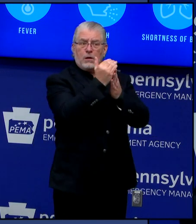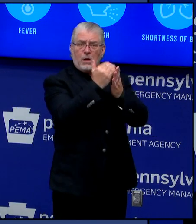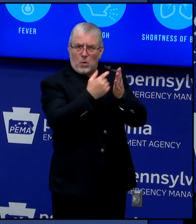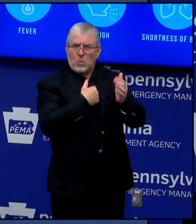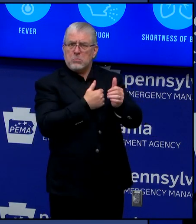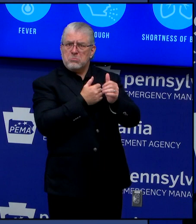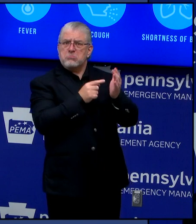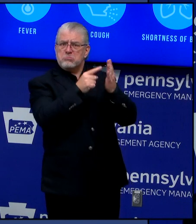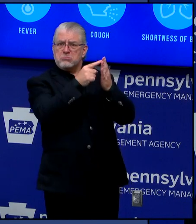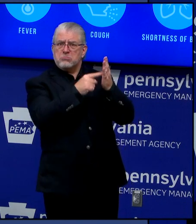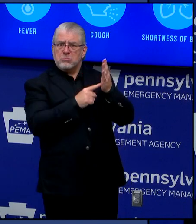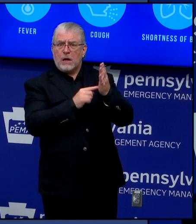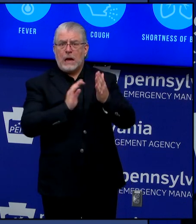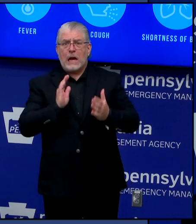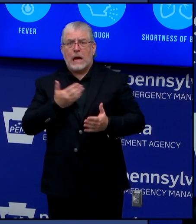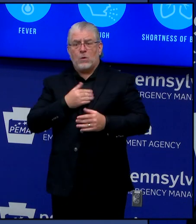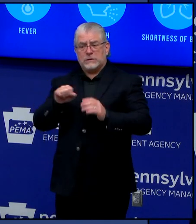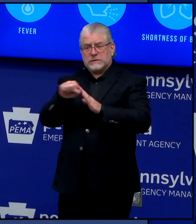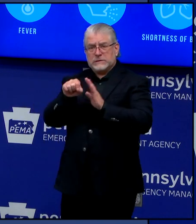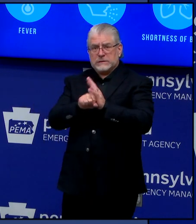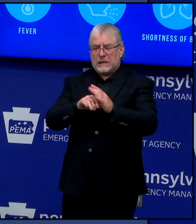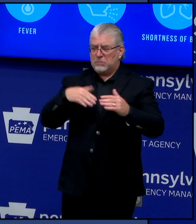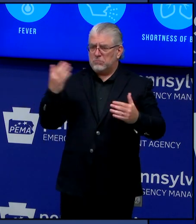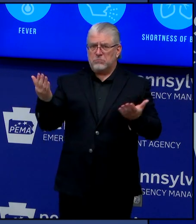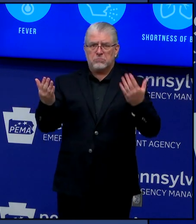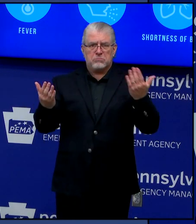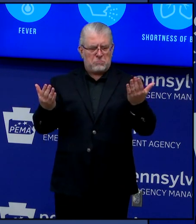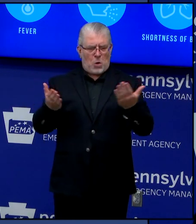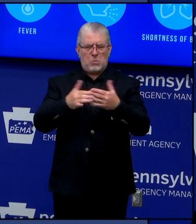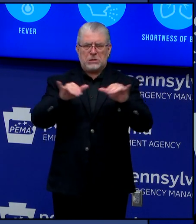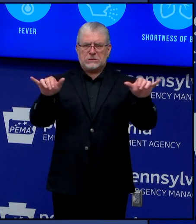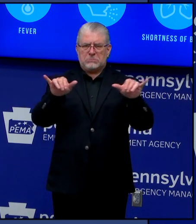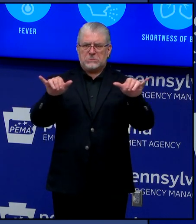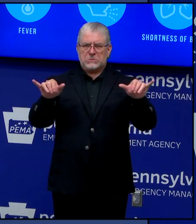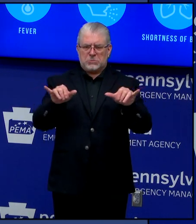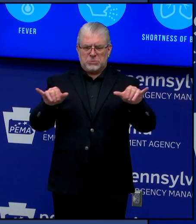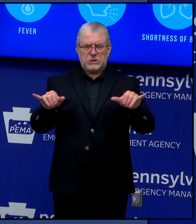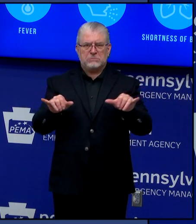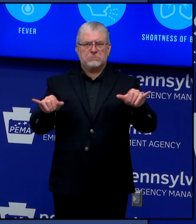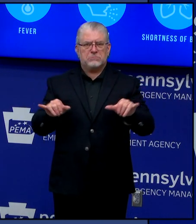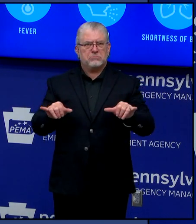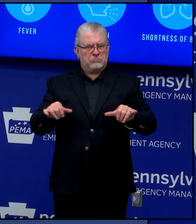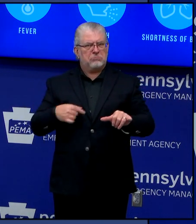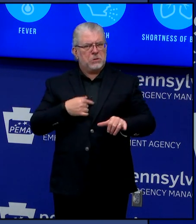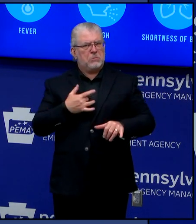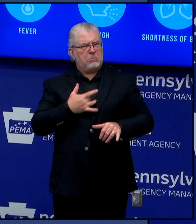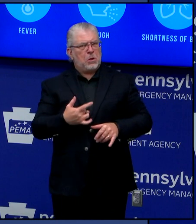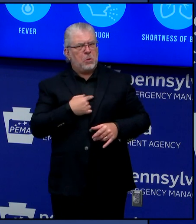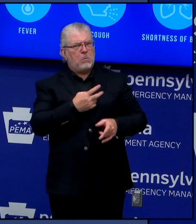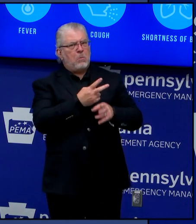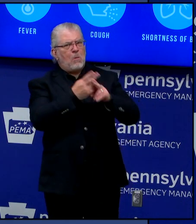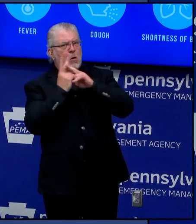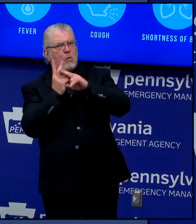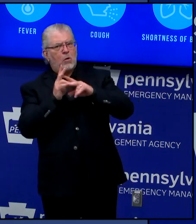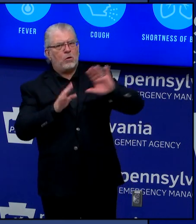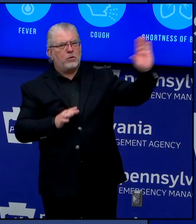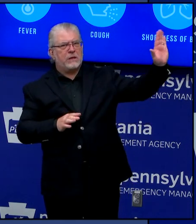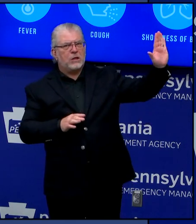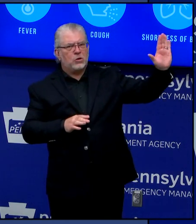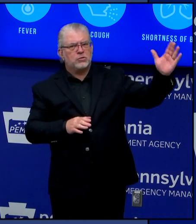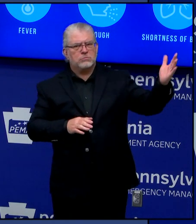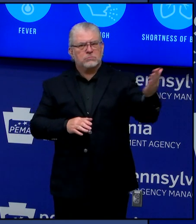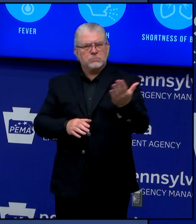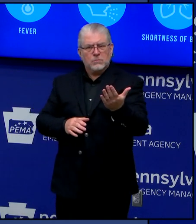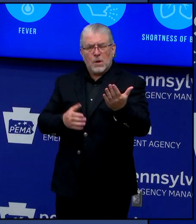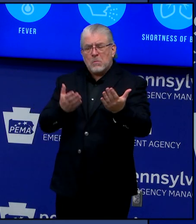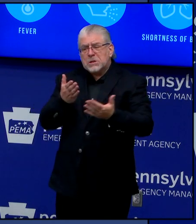our guidelines and our expectations, we often use them. Occasionally, we might go in a different direction. It's kind of hard for me to